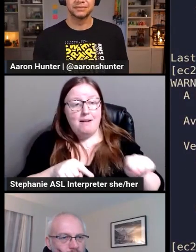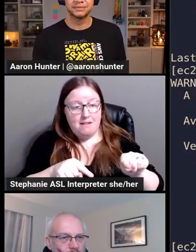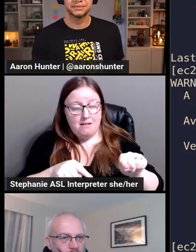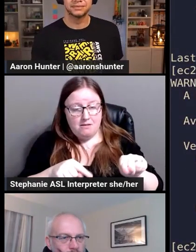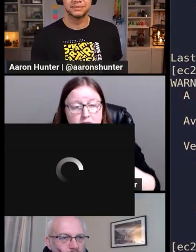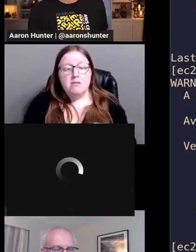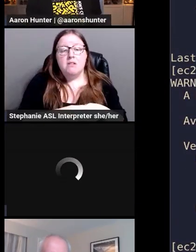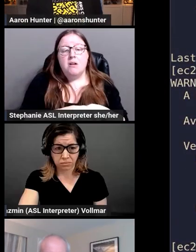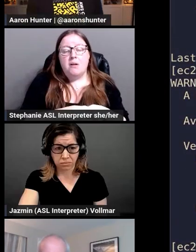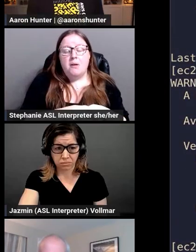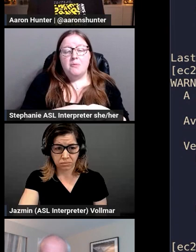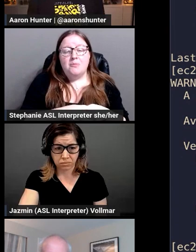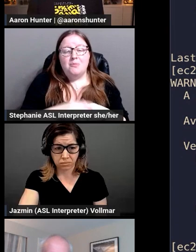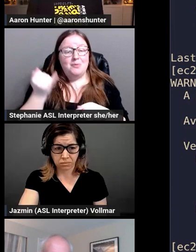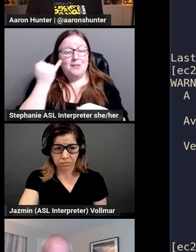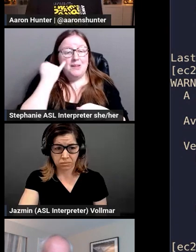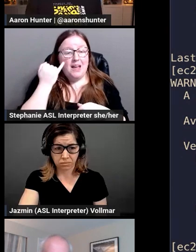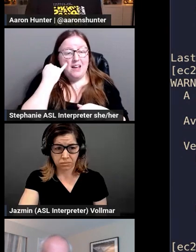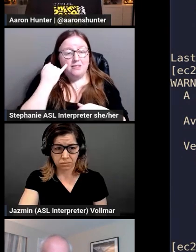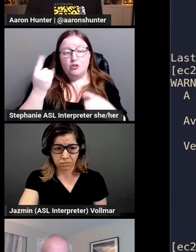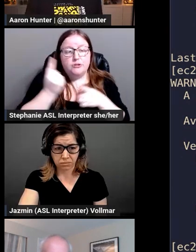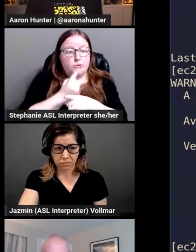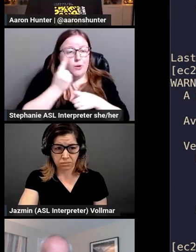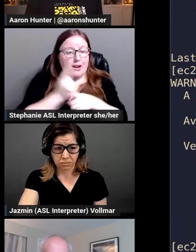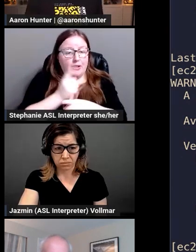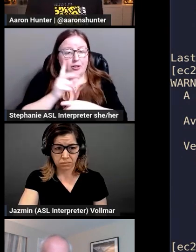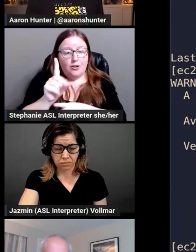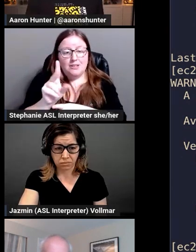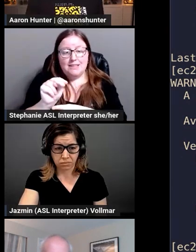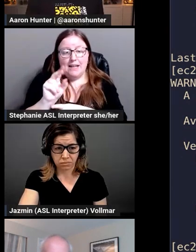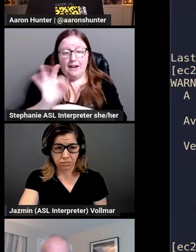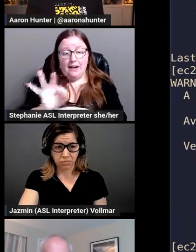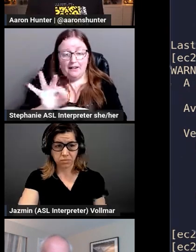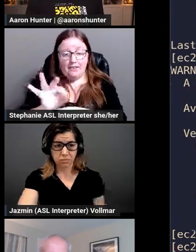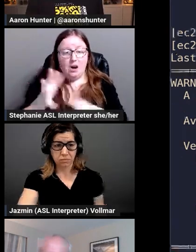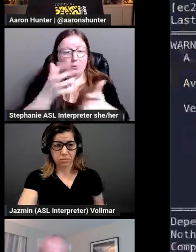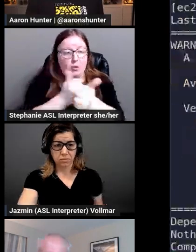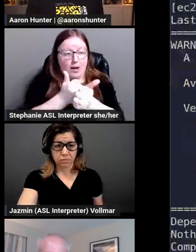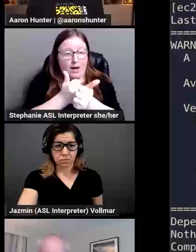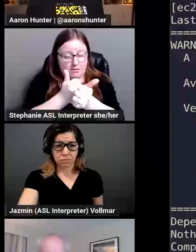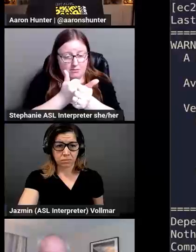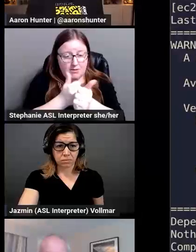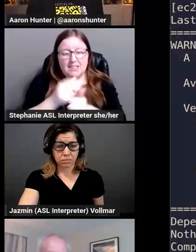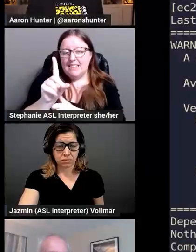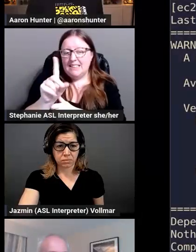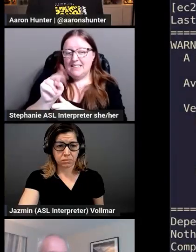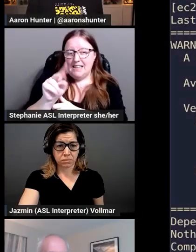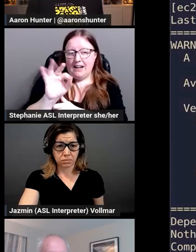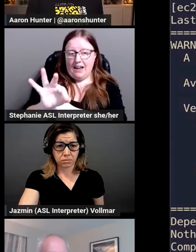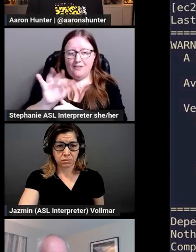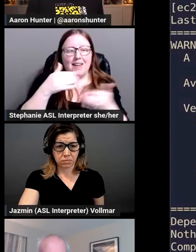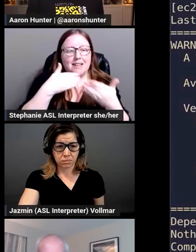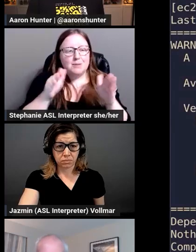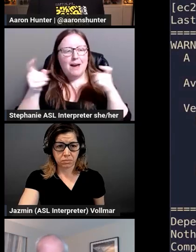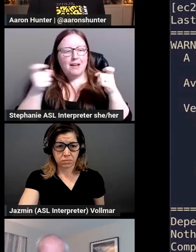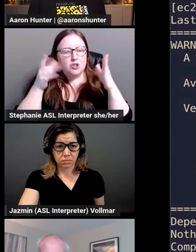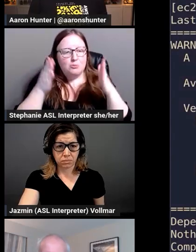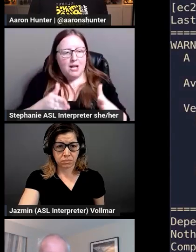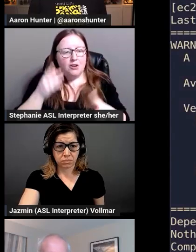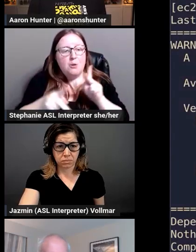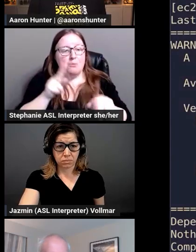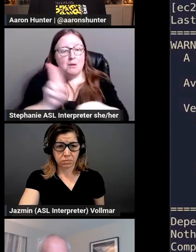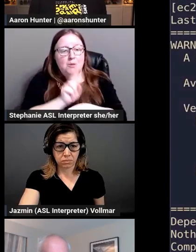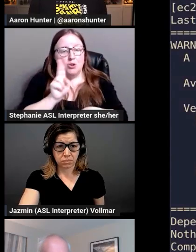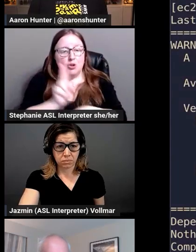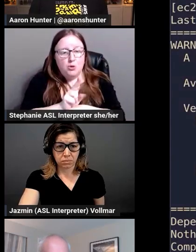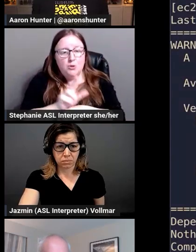it suggested, if we just do a regular DNF upgrade. DNF is the package manager, by the way. For people that use Yum